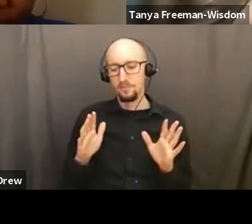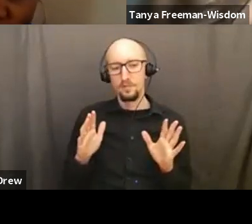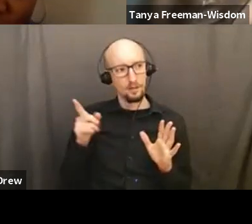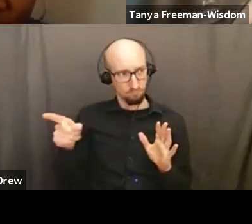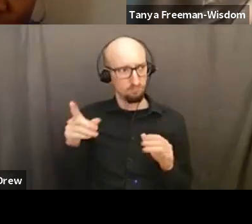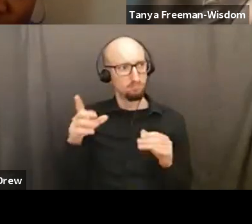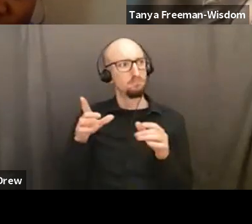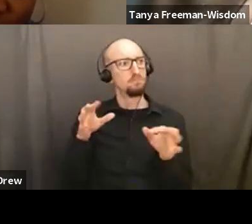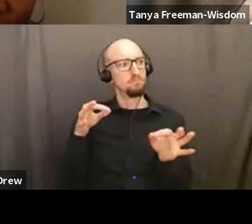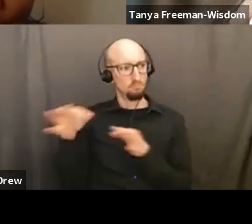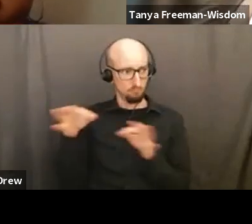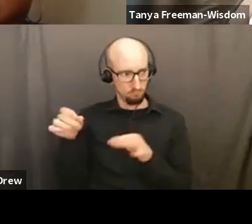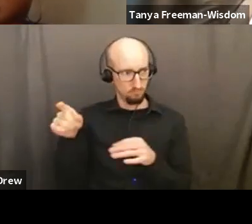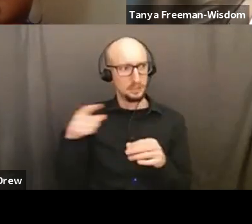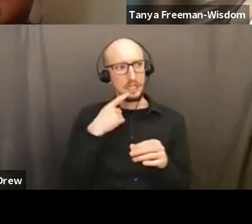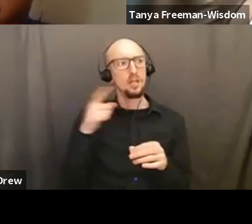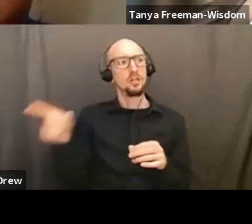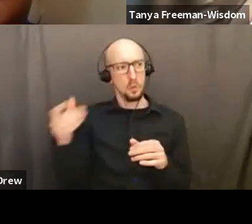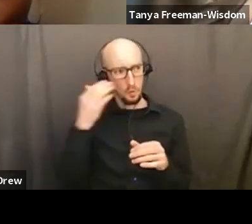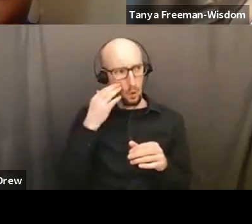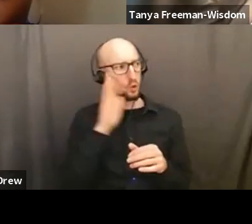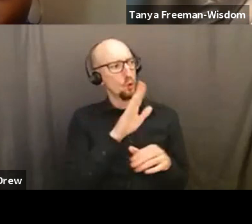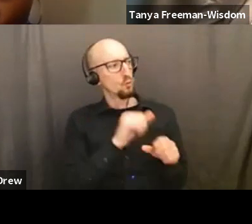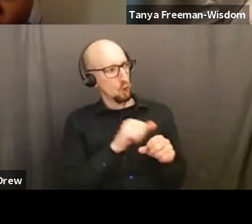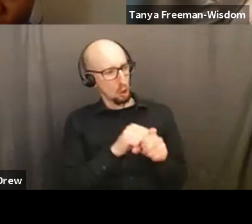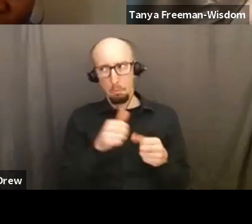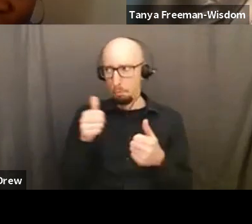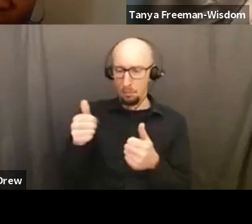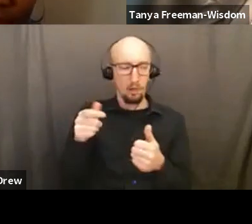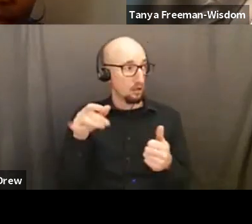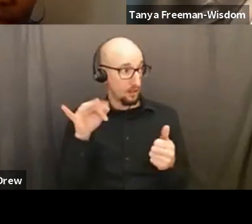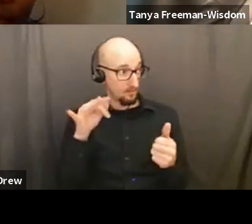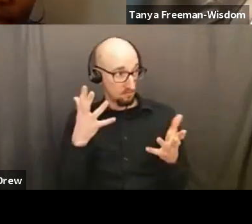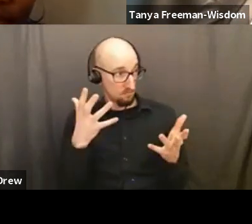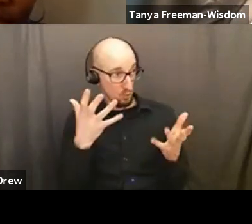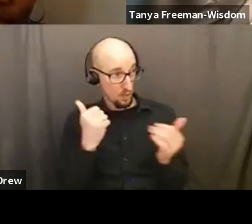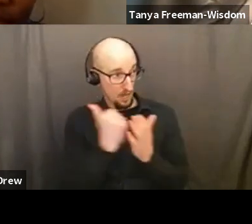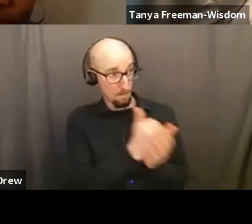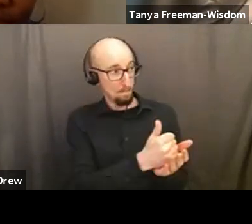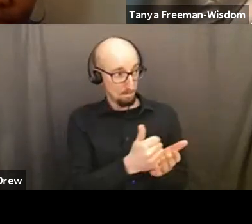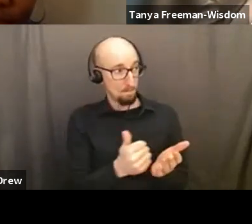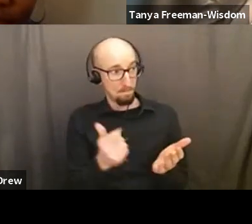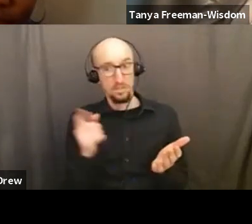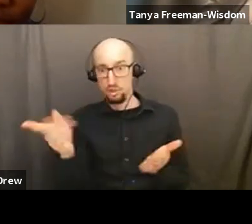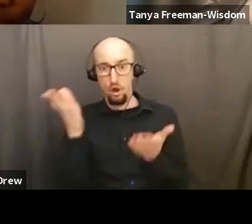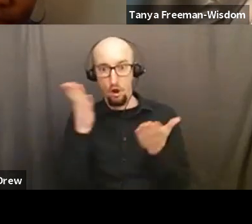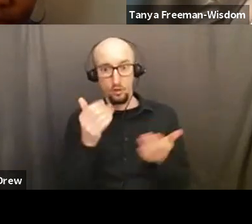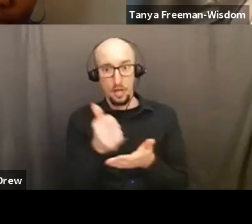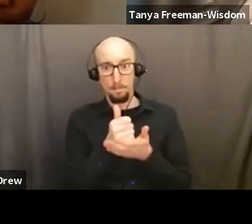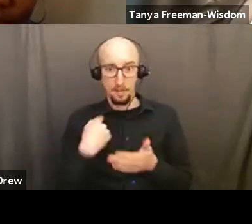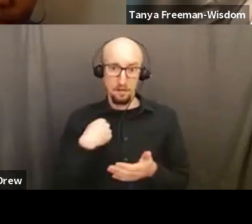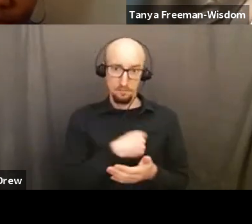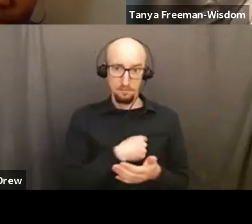indicating that she knew what we were doing and that if she could be of any help, you know, she would be happy to do